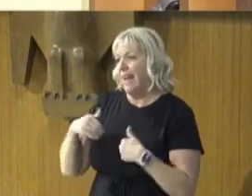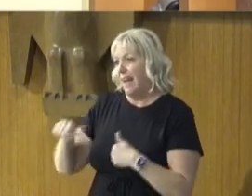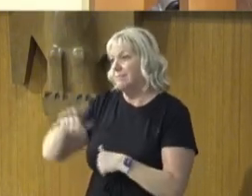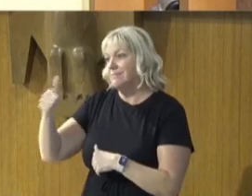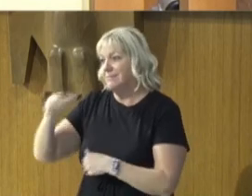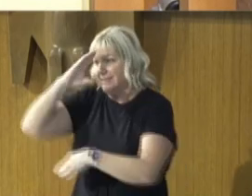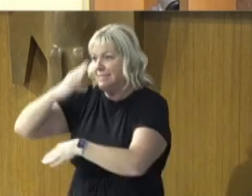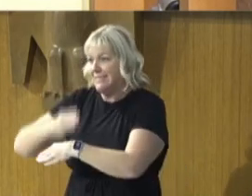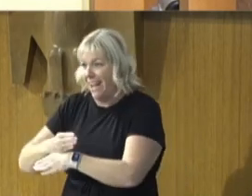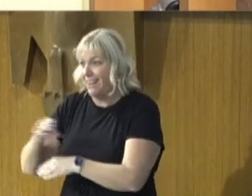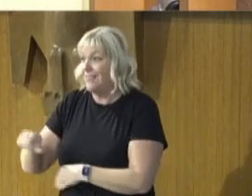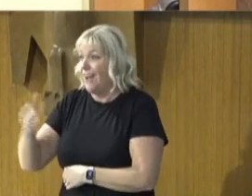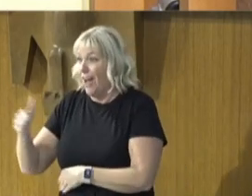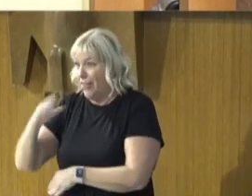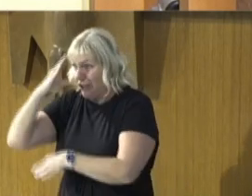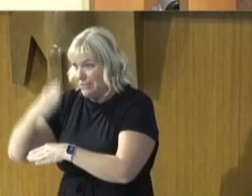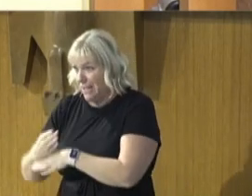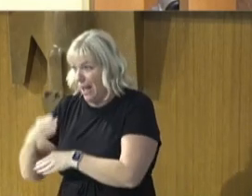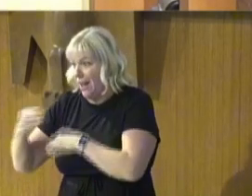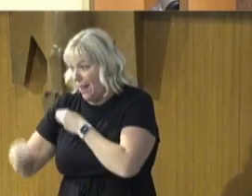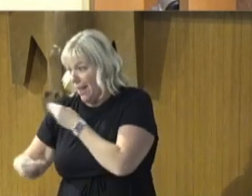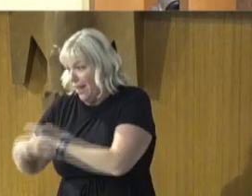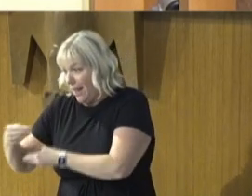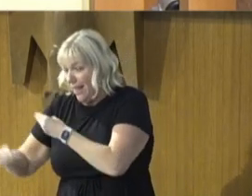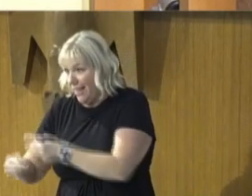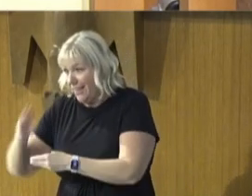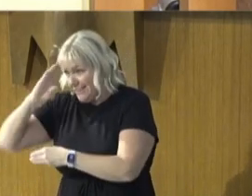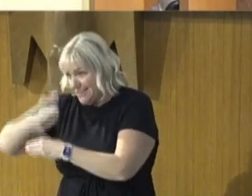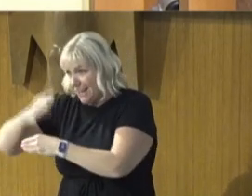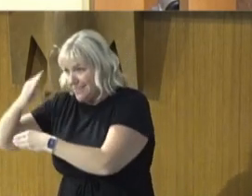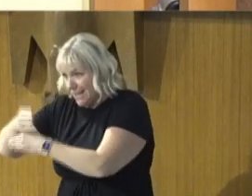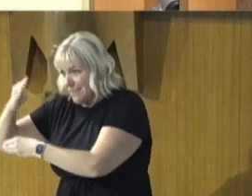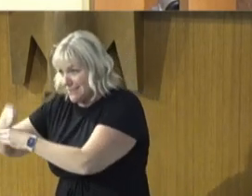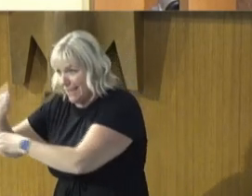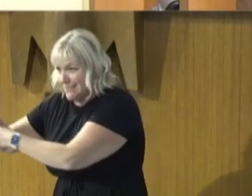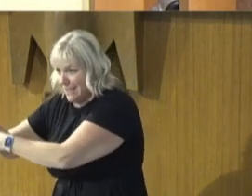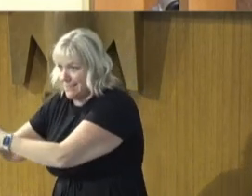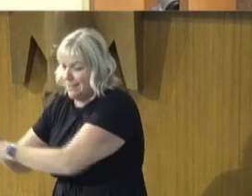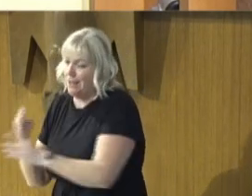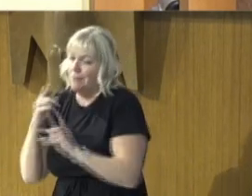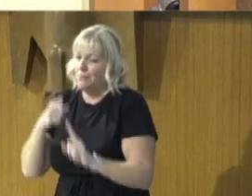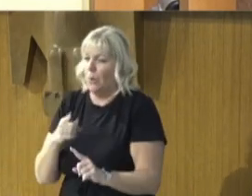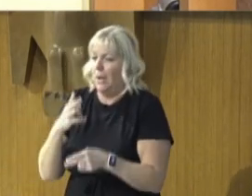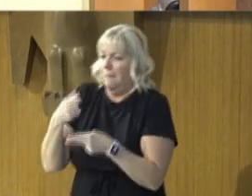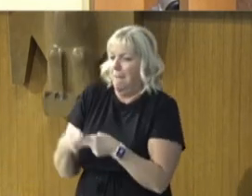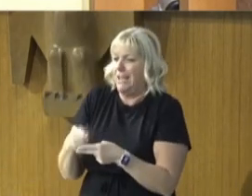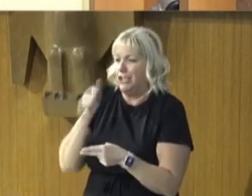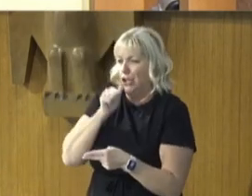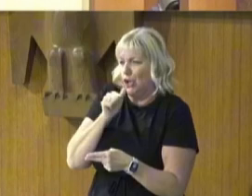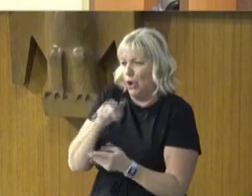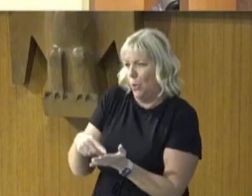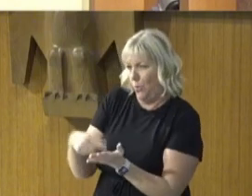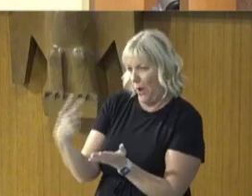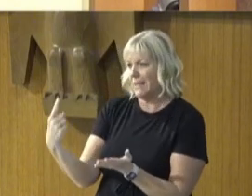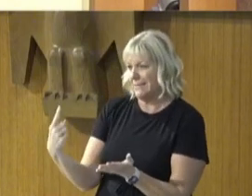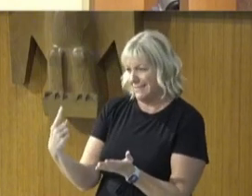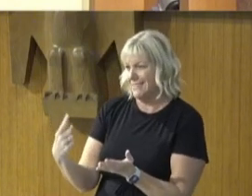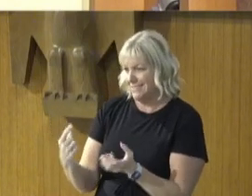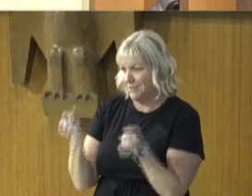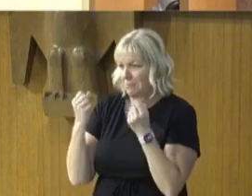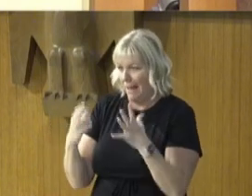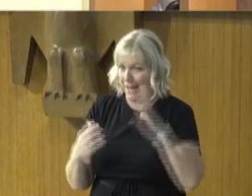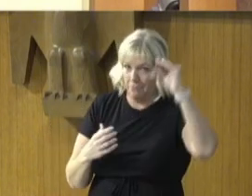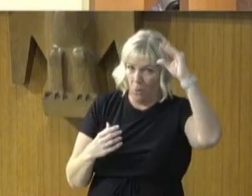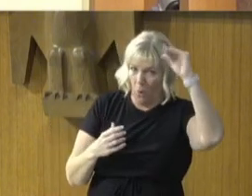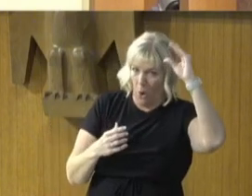Reshpah his son, Telah his son, Tahan his son, Laden his son, Amihud his son, Elishamah his